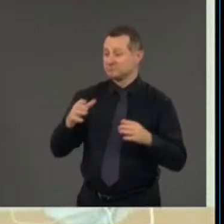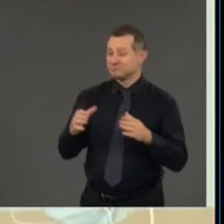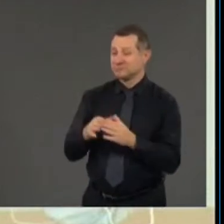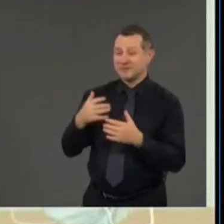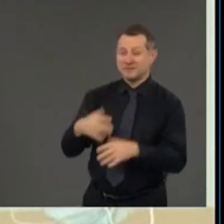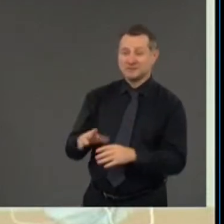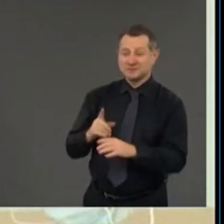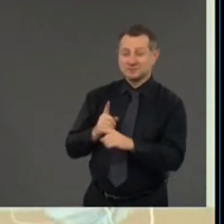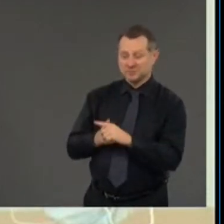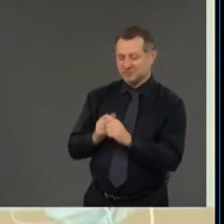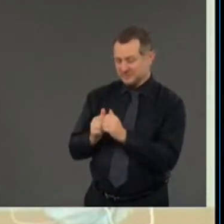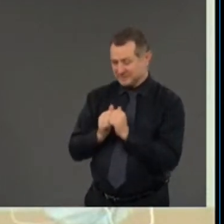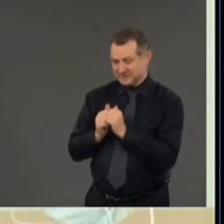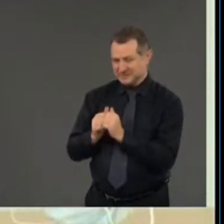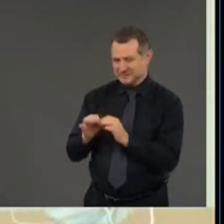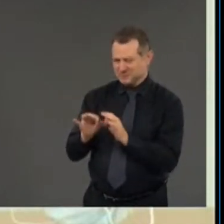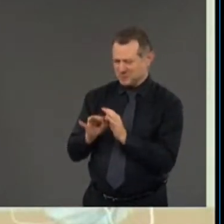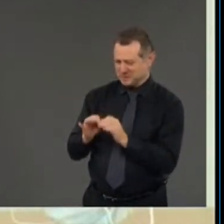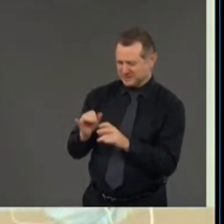is important.